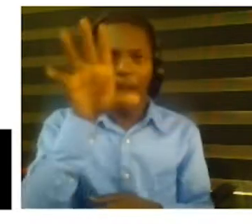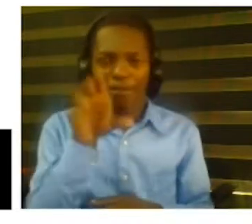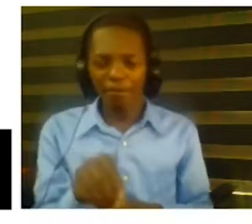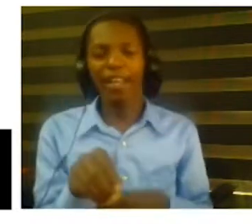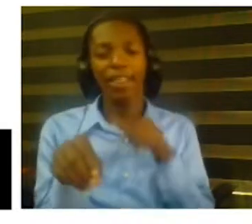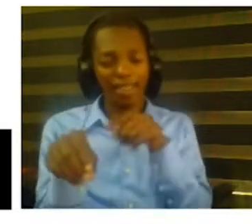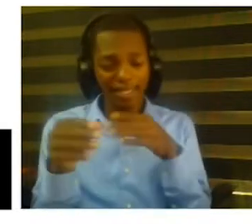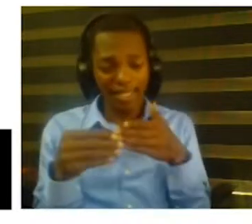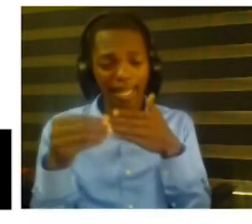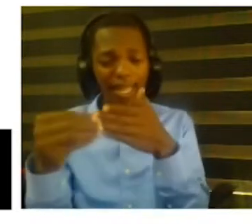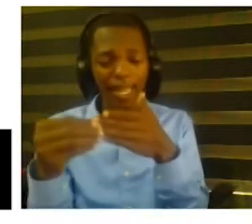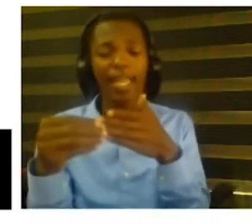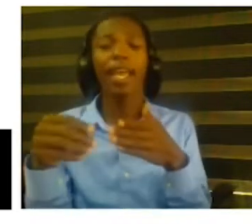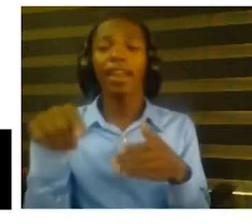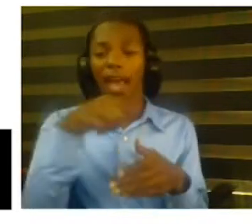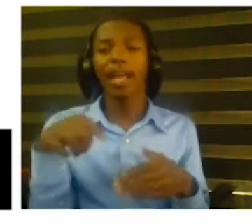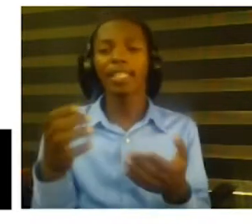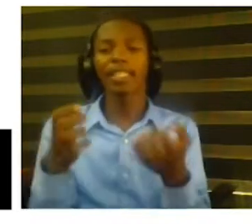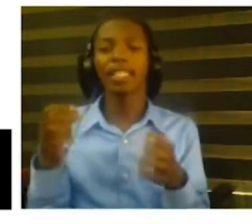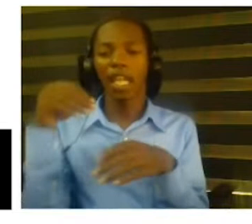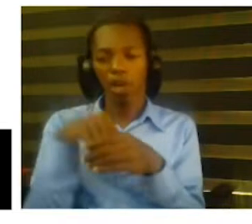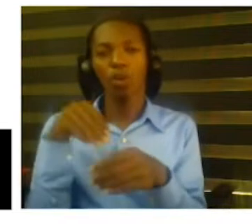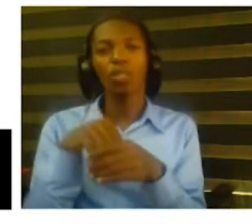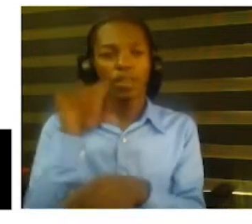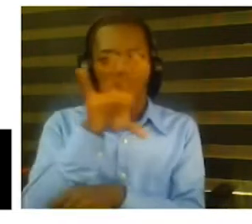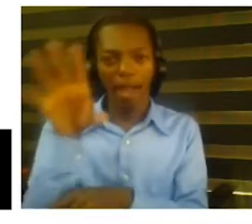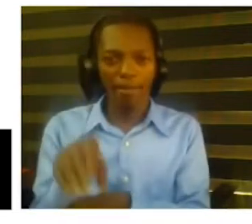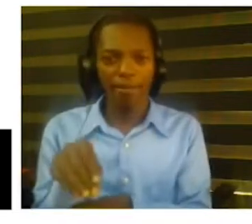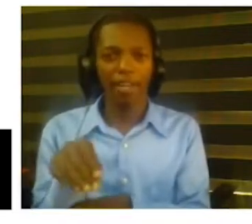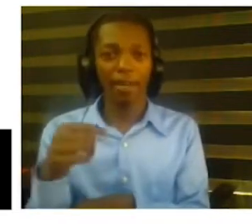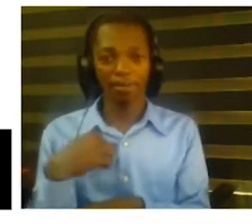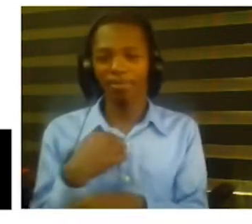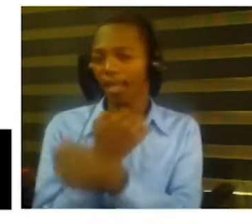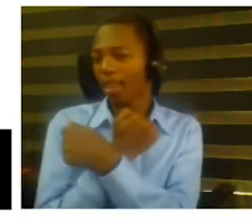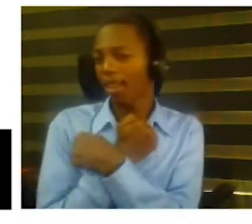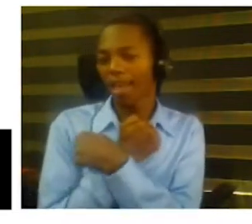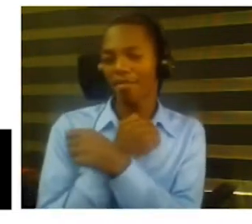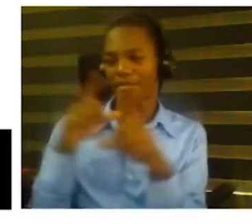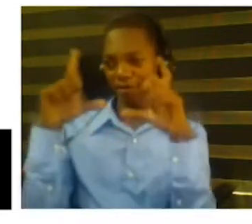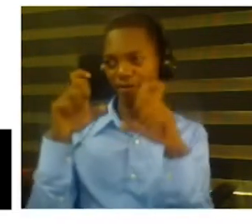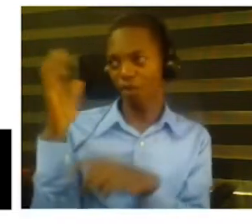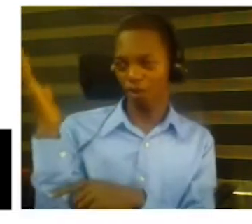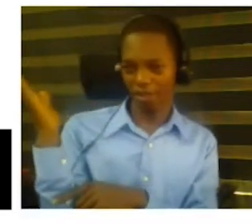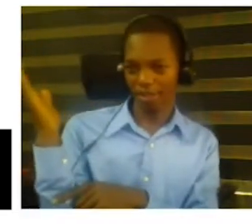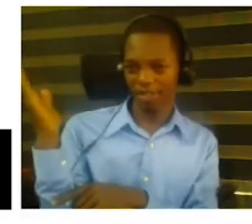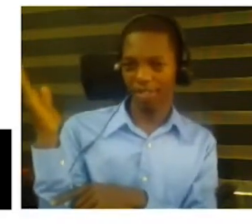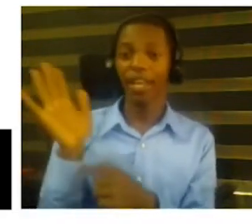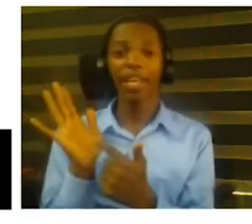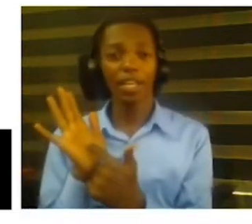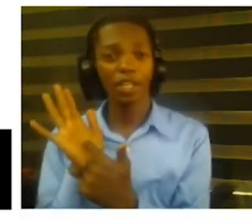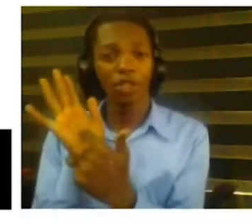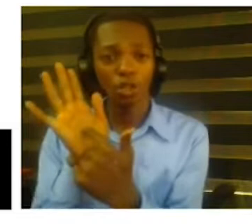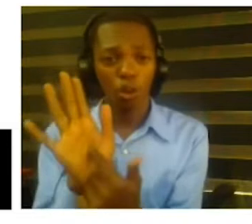need Inclusive Africa. I love this picture because it expresses the future of inclusive